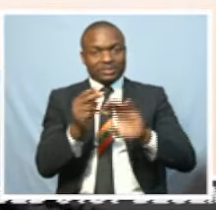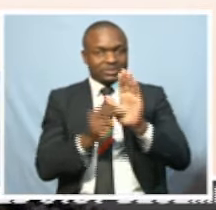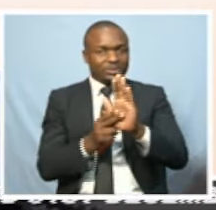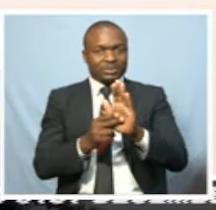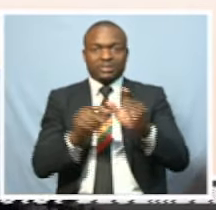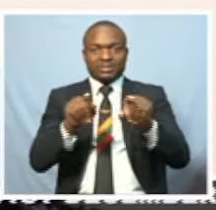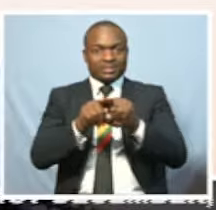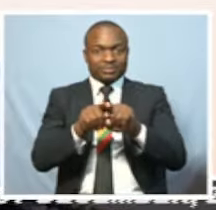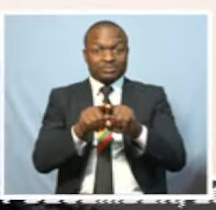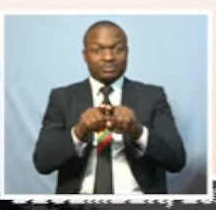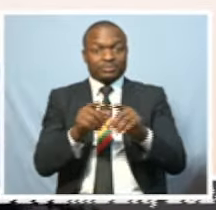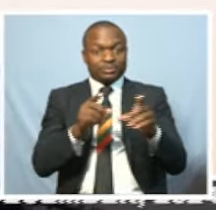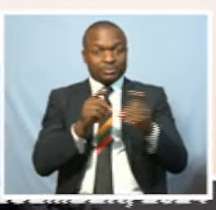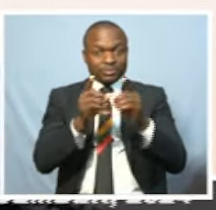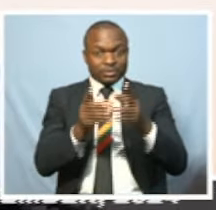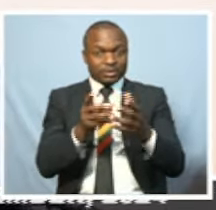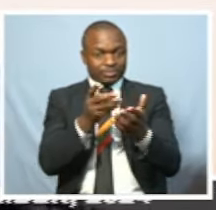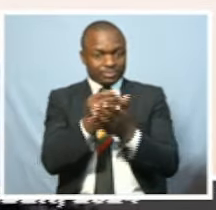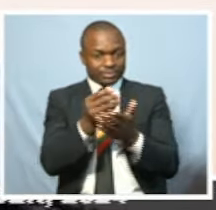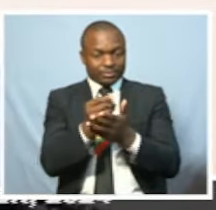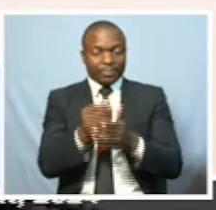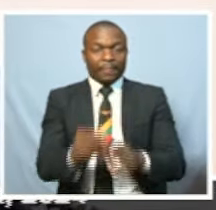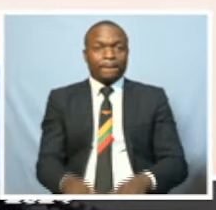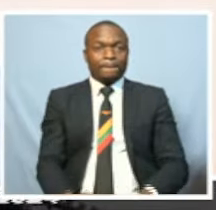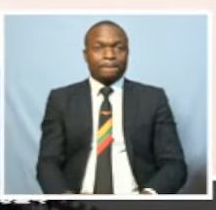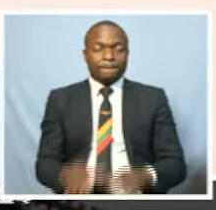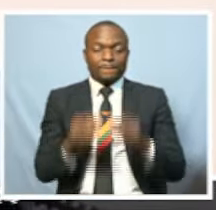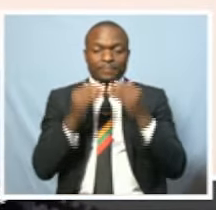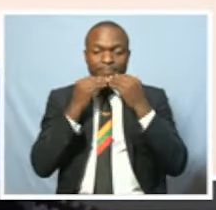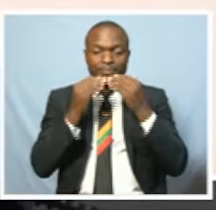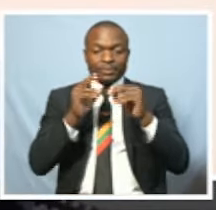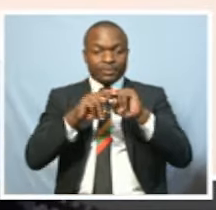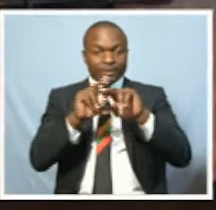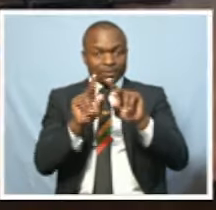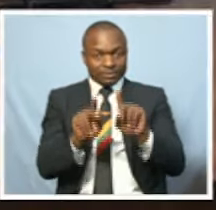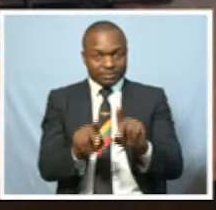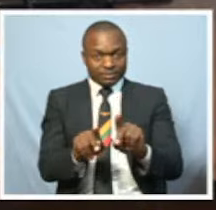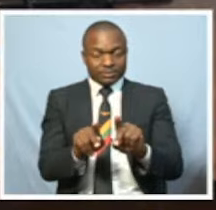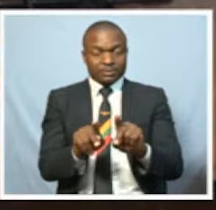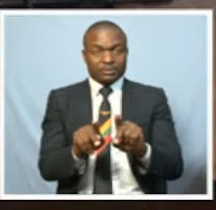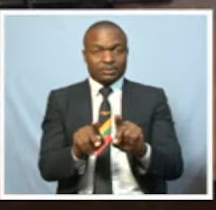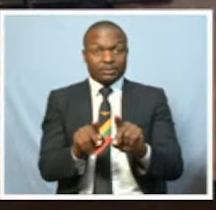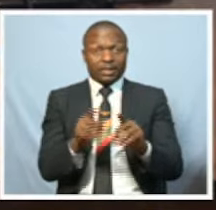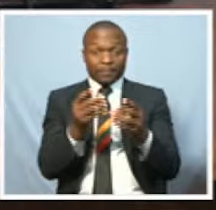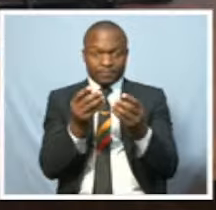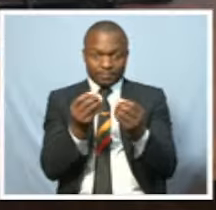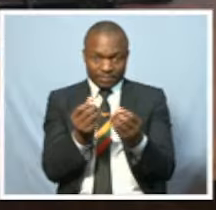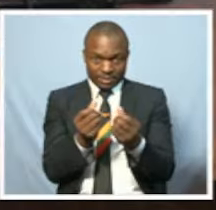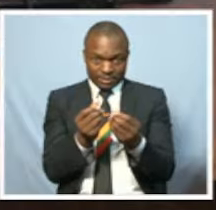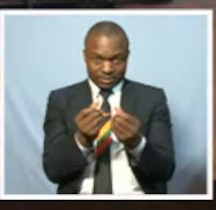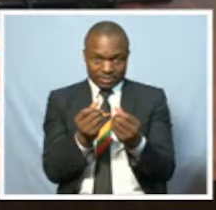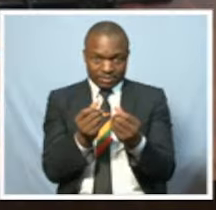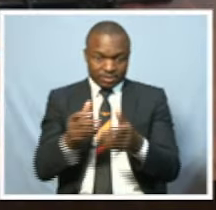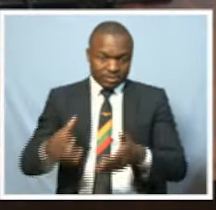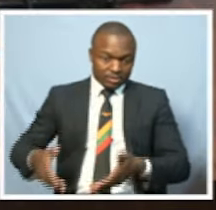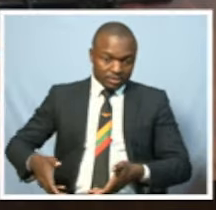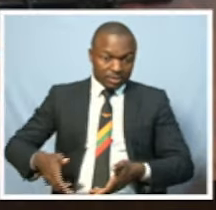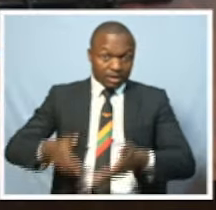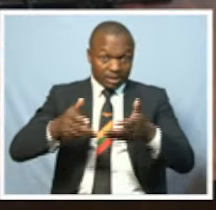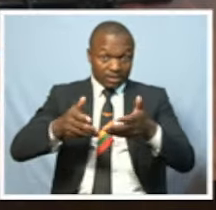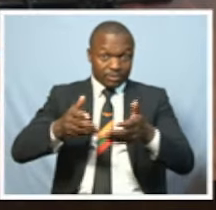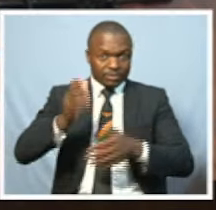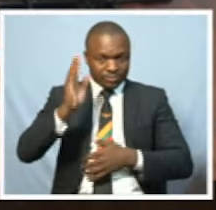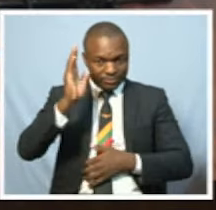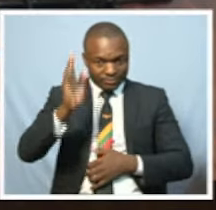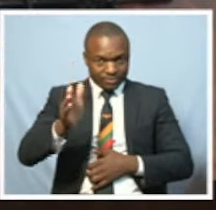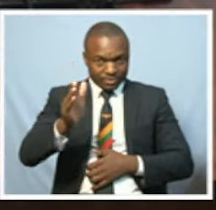within. Director of Finance. Thank you, Chair. The amount that was carried forward according to the ledger